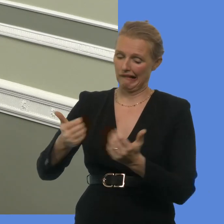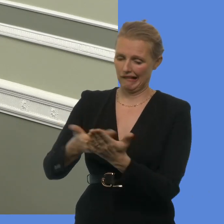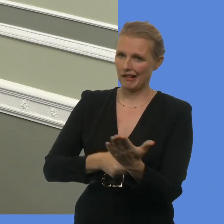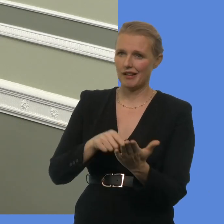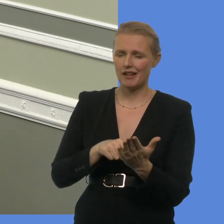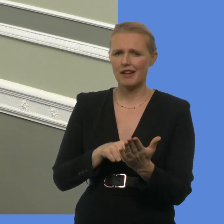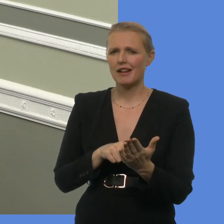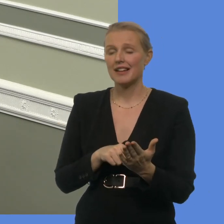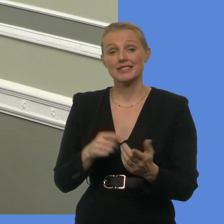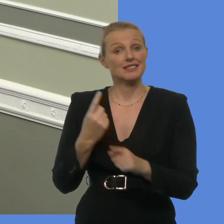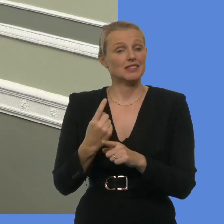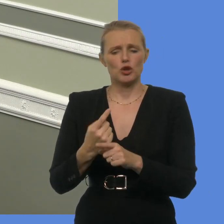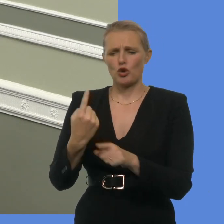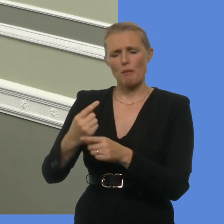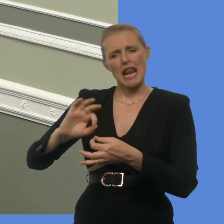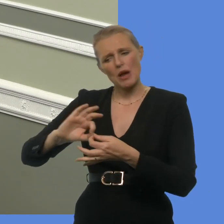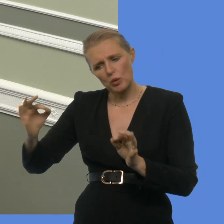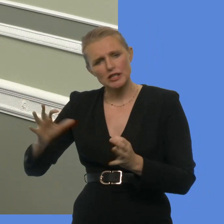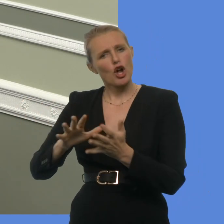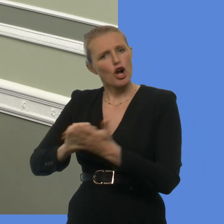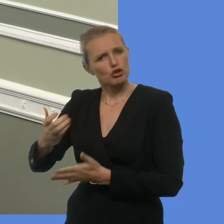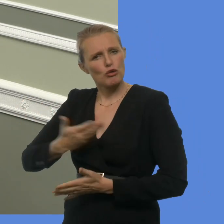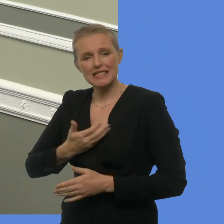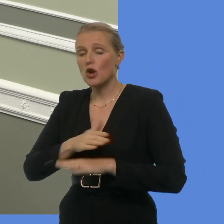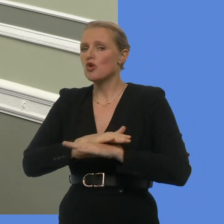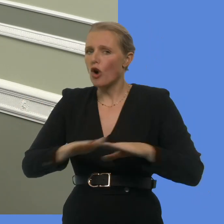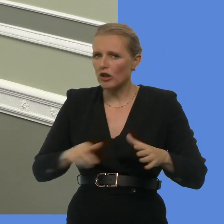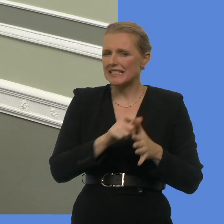highlight it's about linguistic and cultural rights, not as a disability